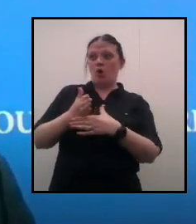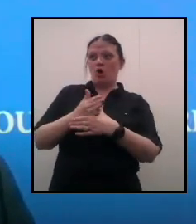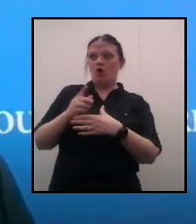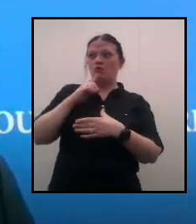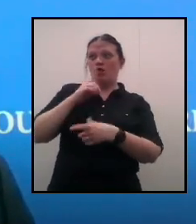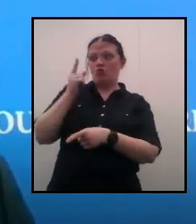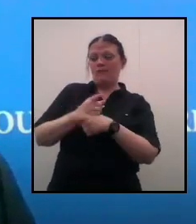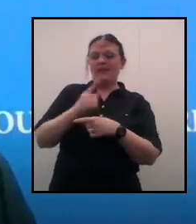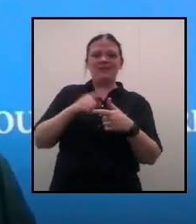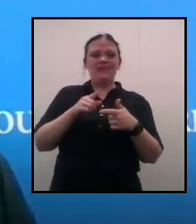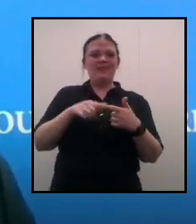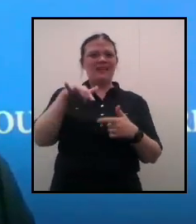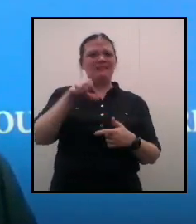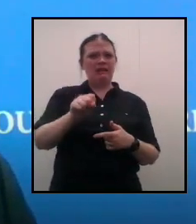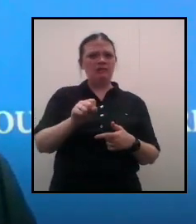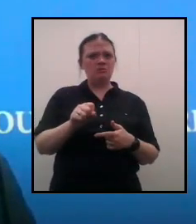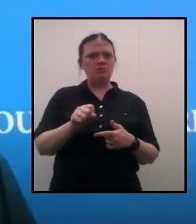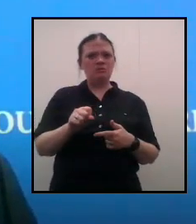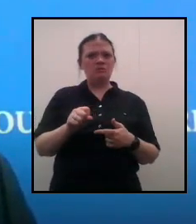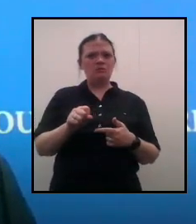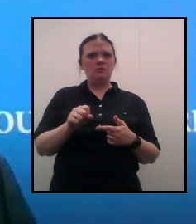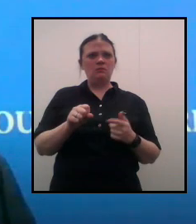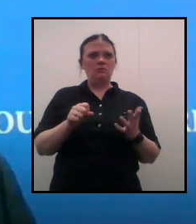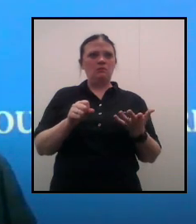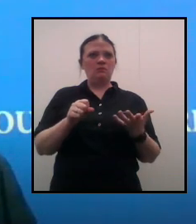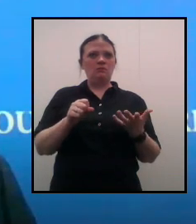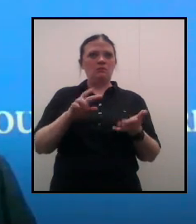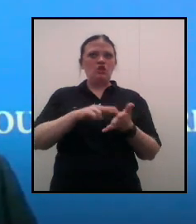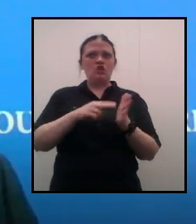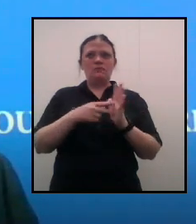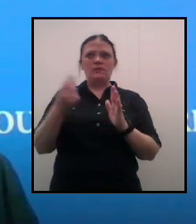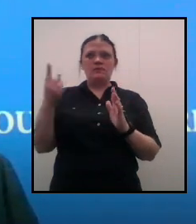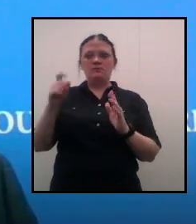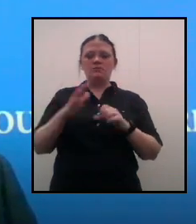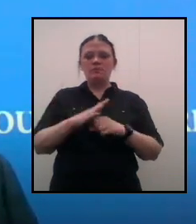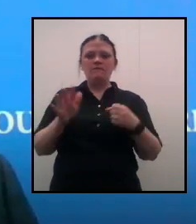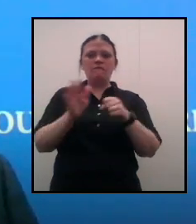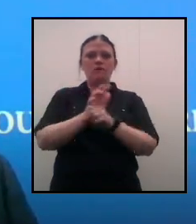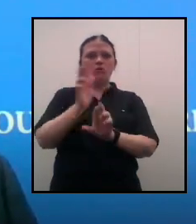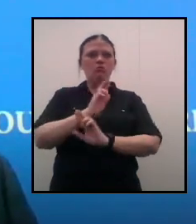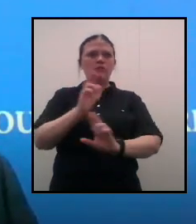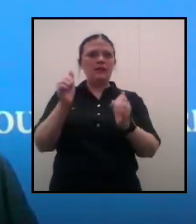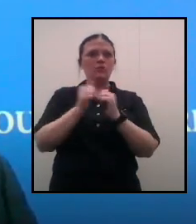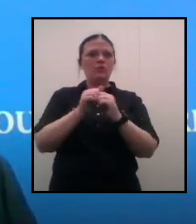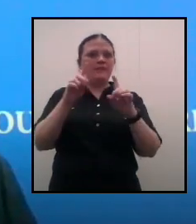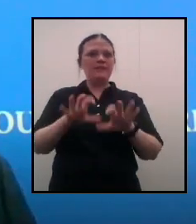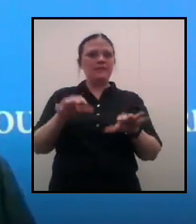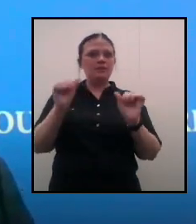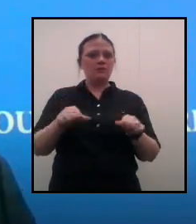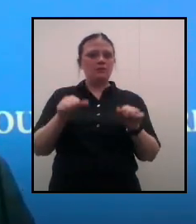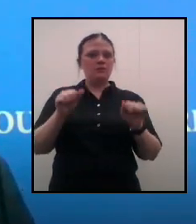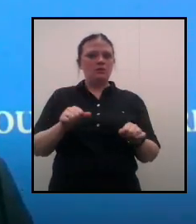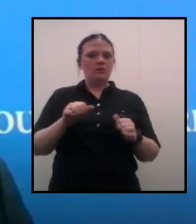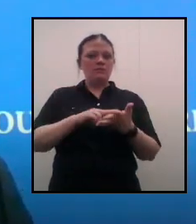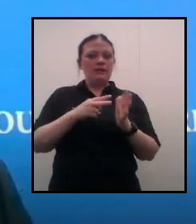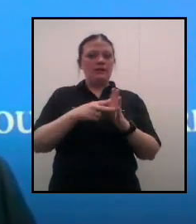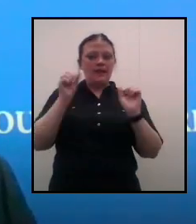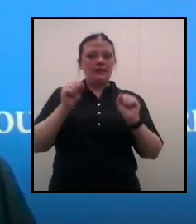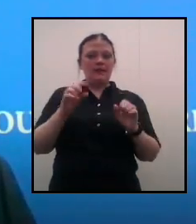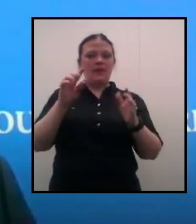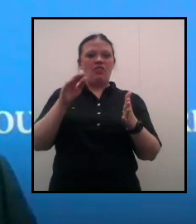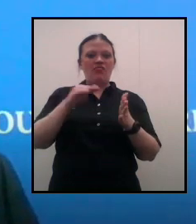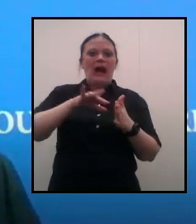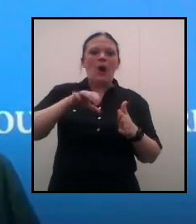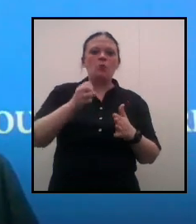correct, yes. It's just a matter of them getting fully online their testing capability where they can do thousands of tests a